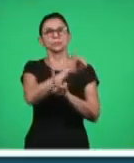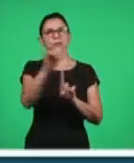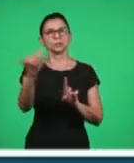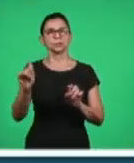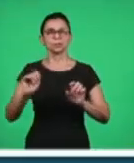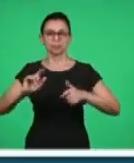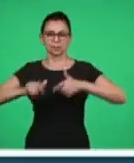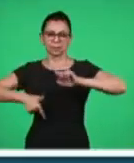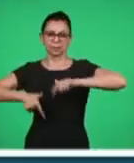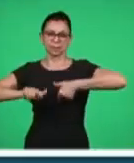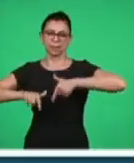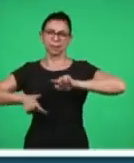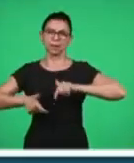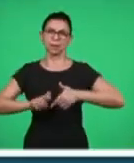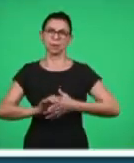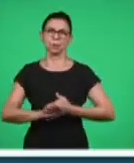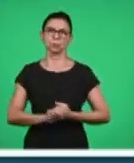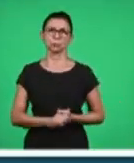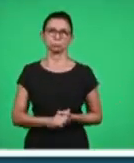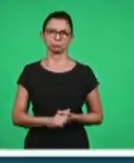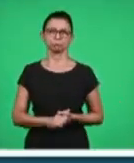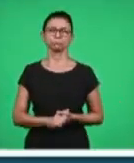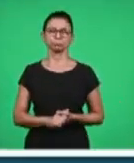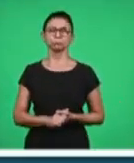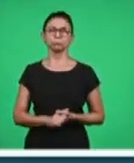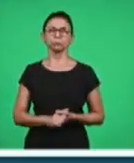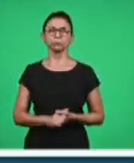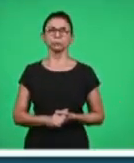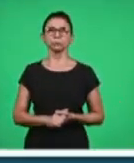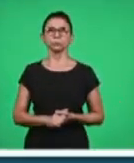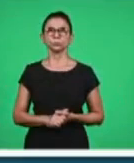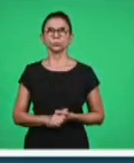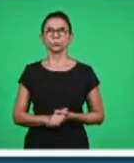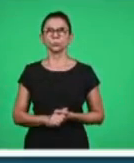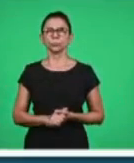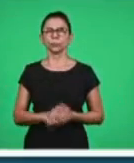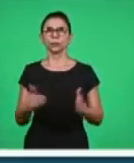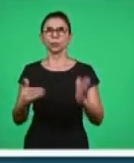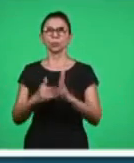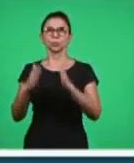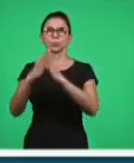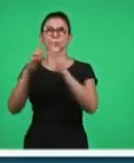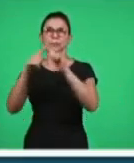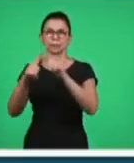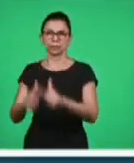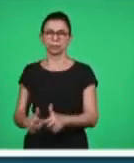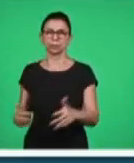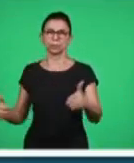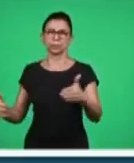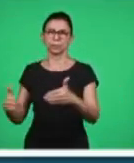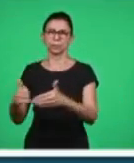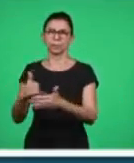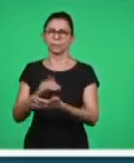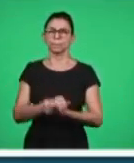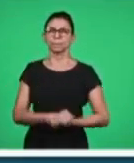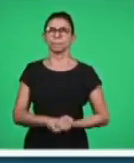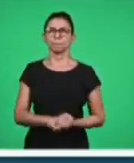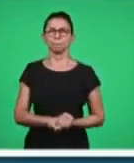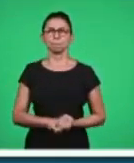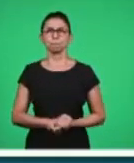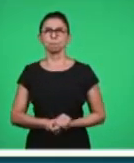when the Lord, Luke, he prophesied regarding Israel as a sign for the church in the last time.